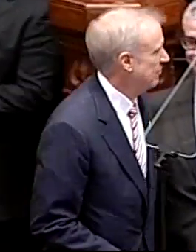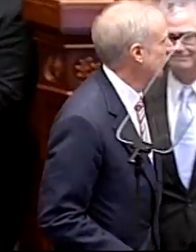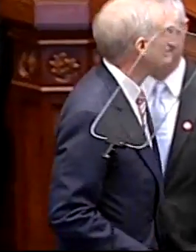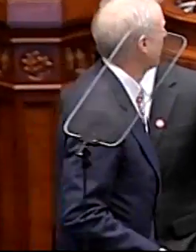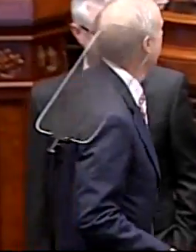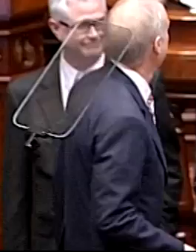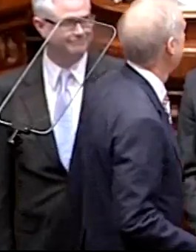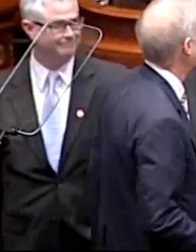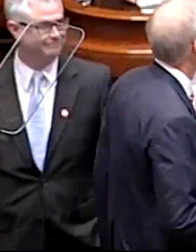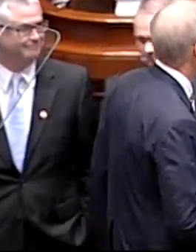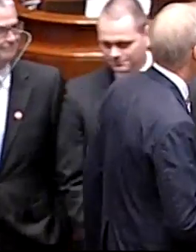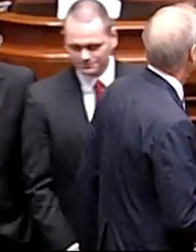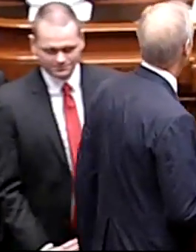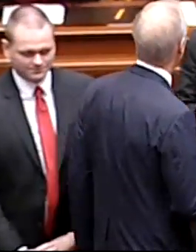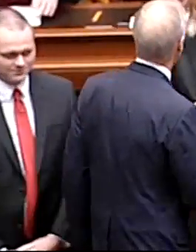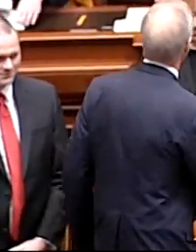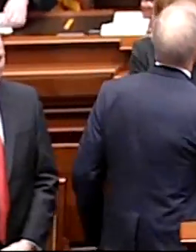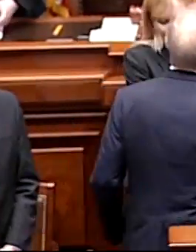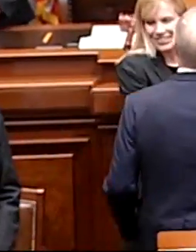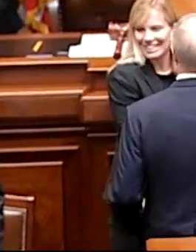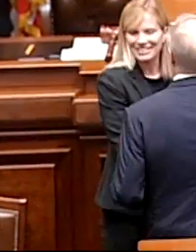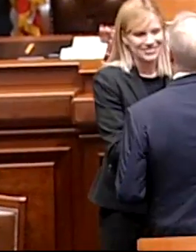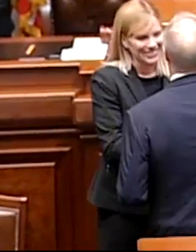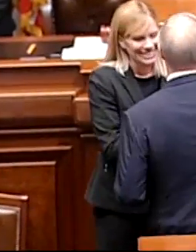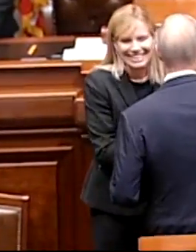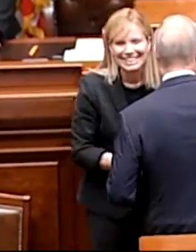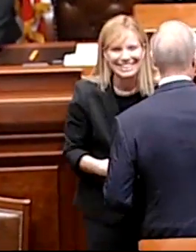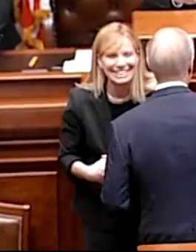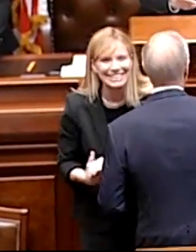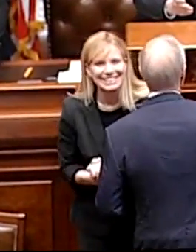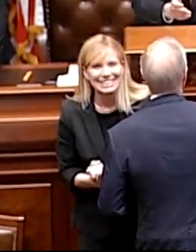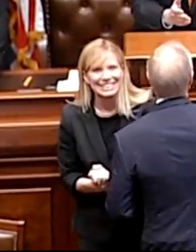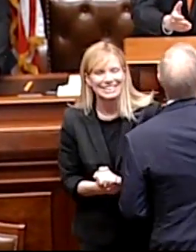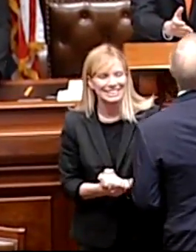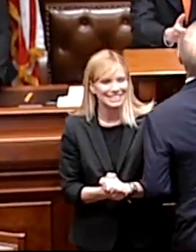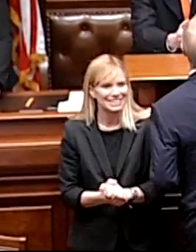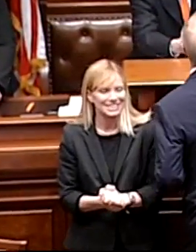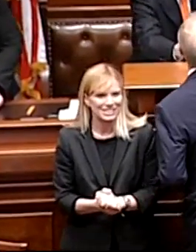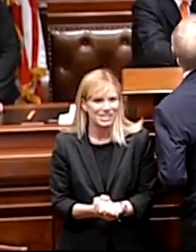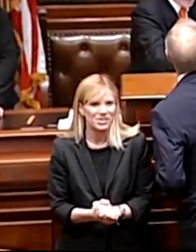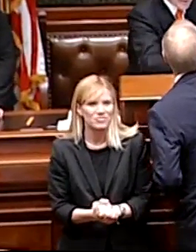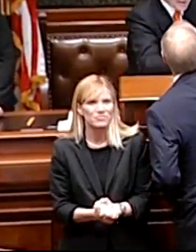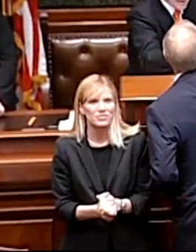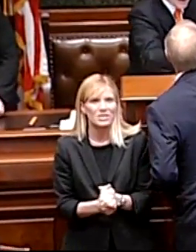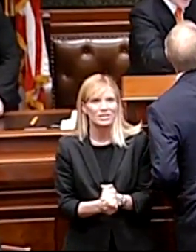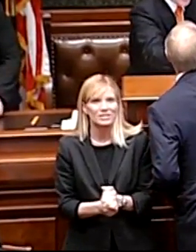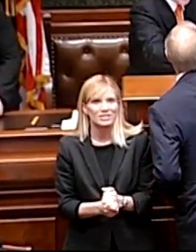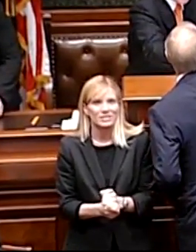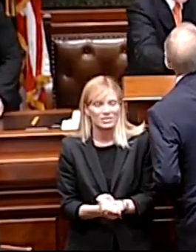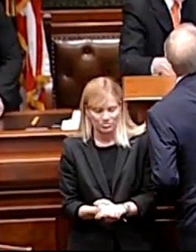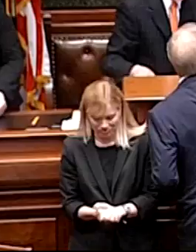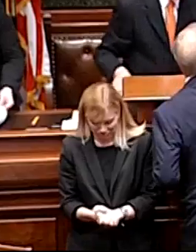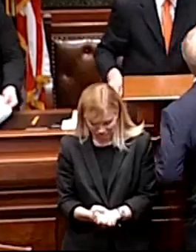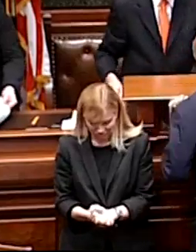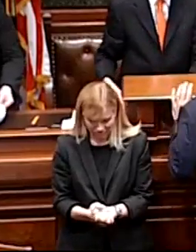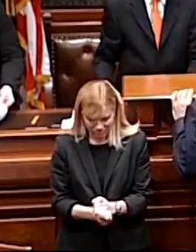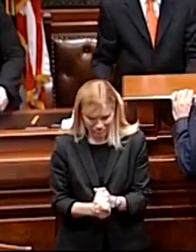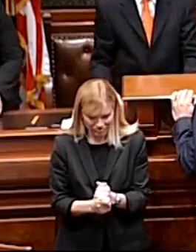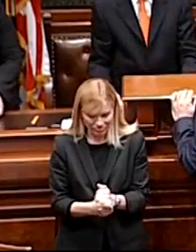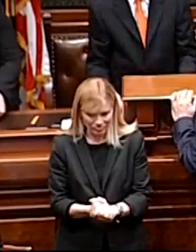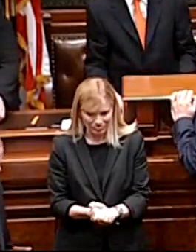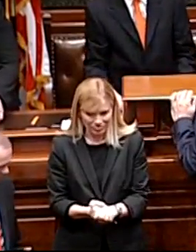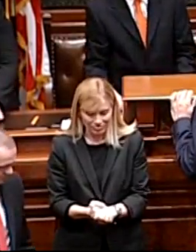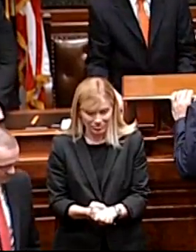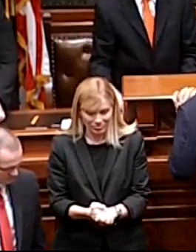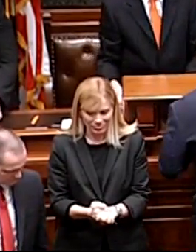at that than any of his predecessors in memory. And Governor Rauner now getting ready to shake hands with Speaker Madigan and Senate